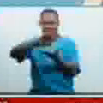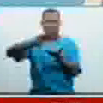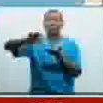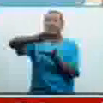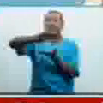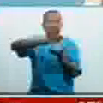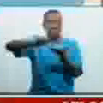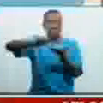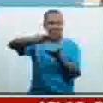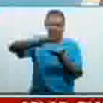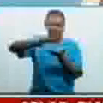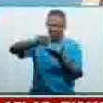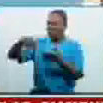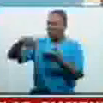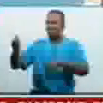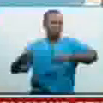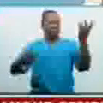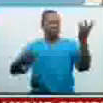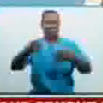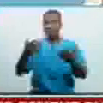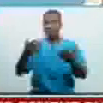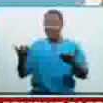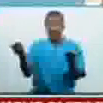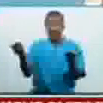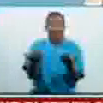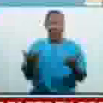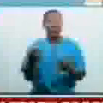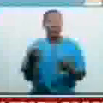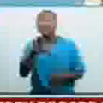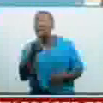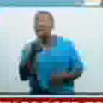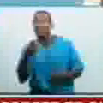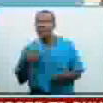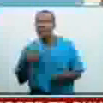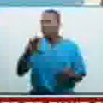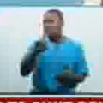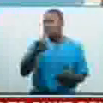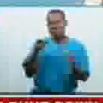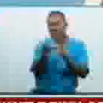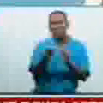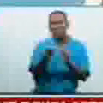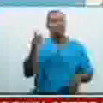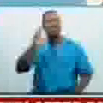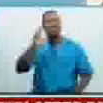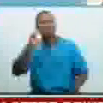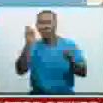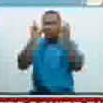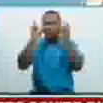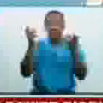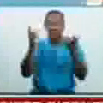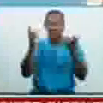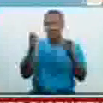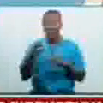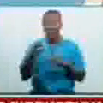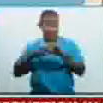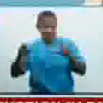vinyl records. CDs had come in, and the regional stations, which had then been operating